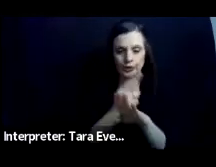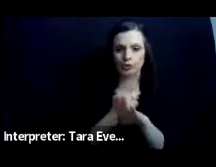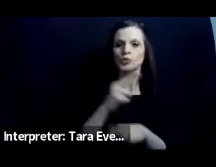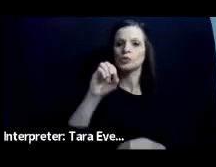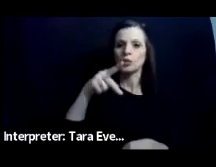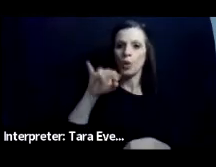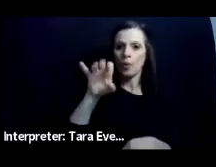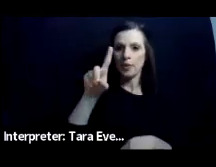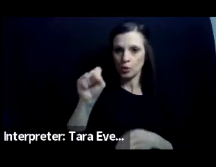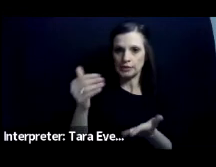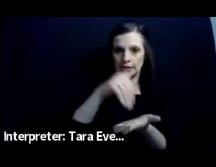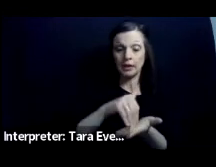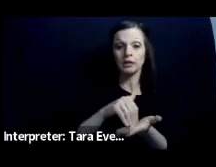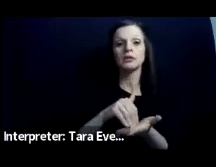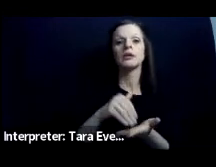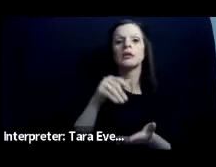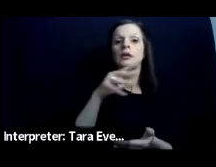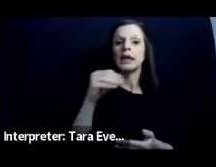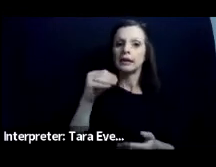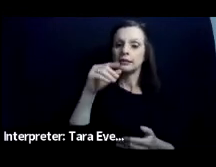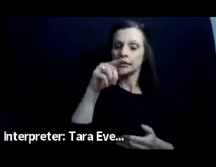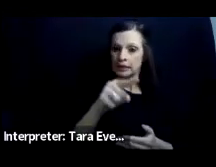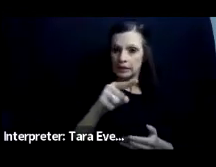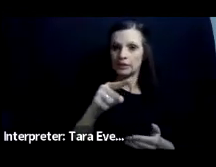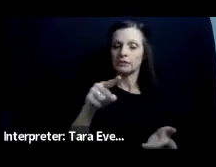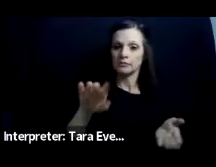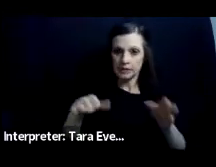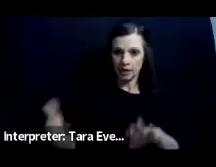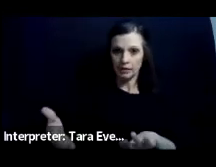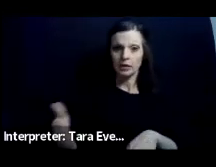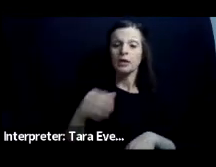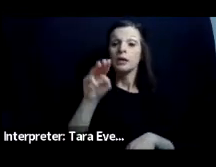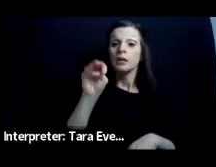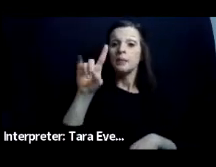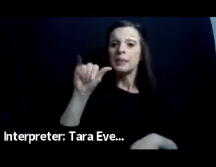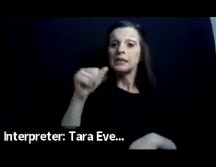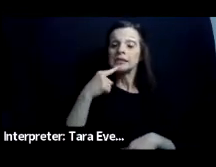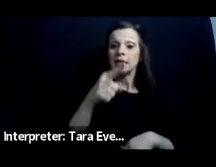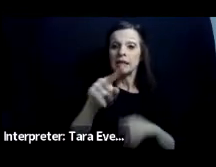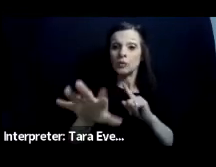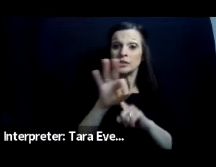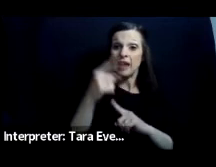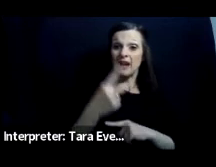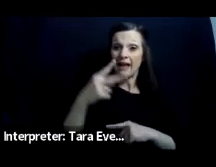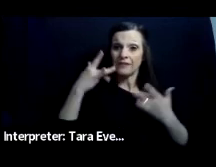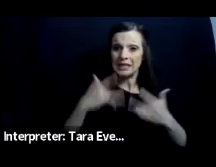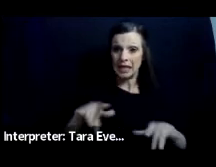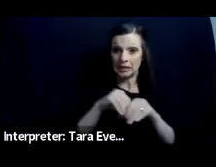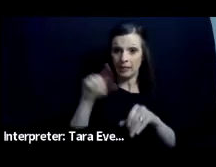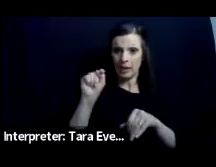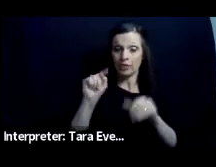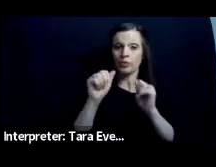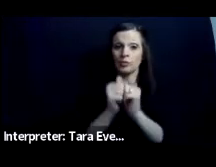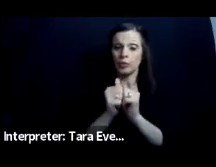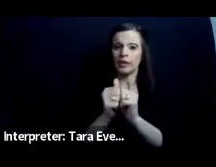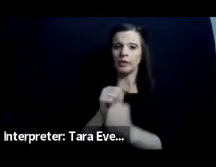said was that he was found half naked in the bathroom with a needle hanging out of his arm. Okay, well, you know, if you stop and think about it,